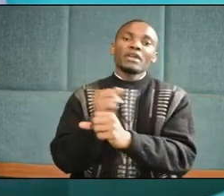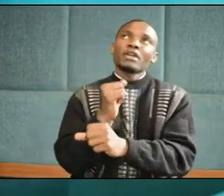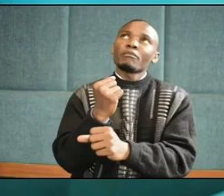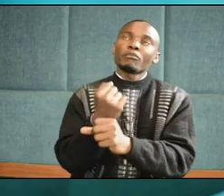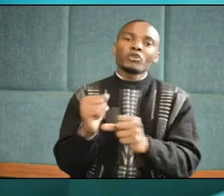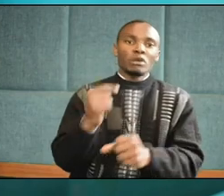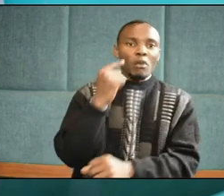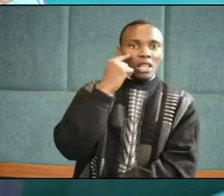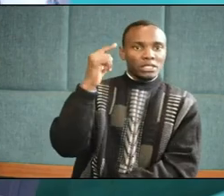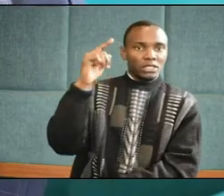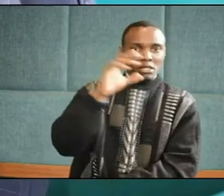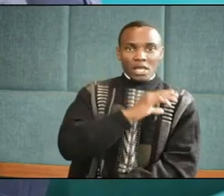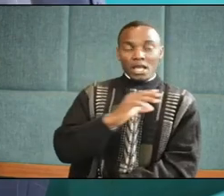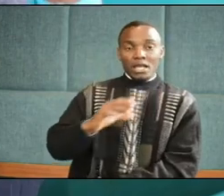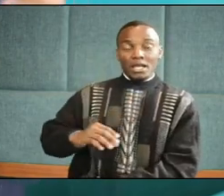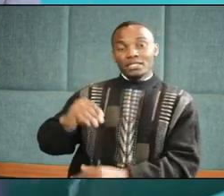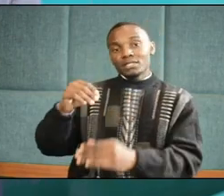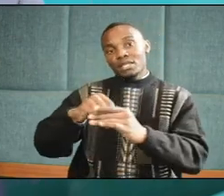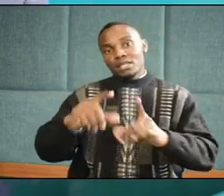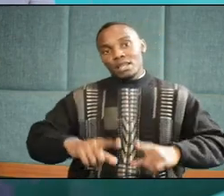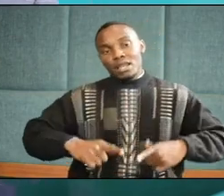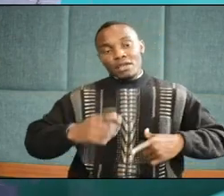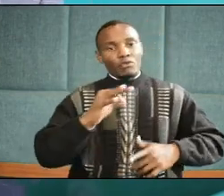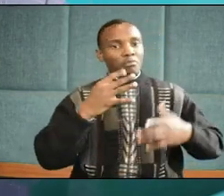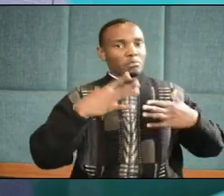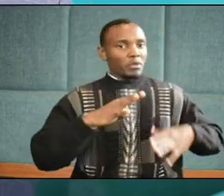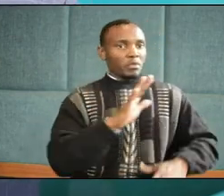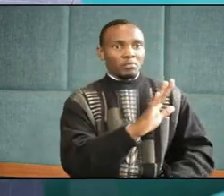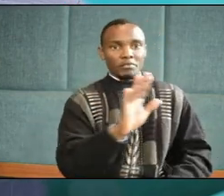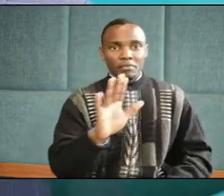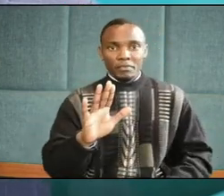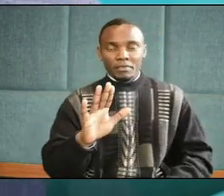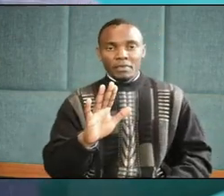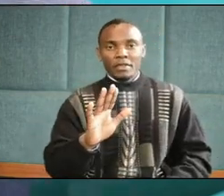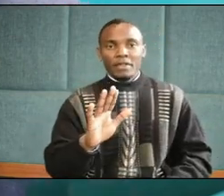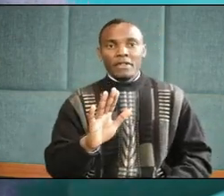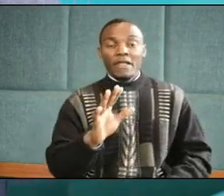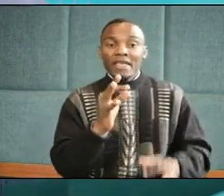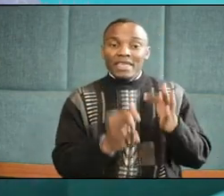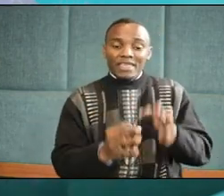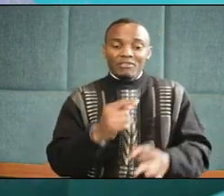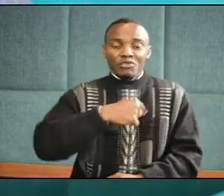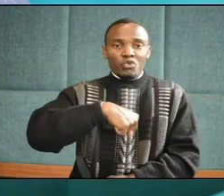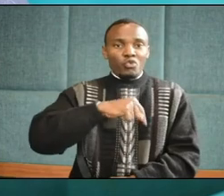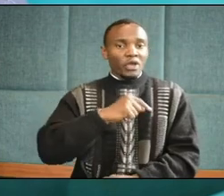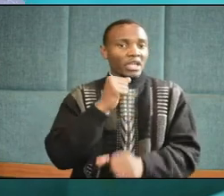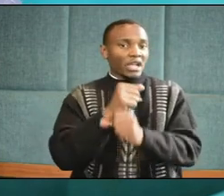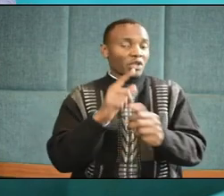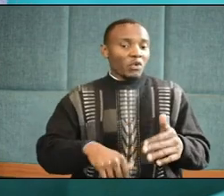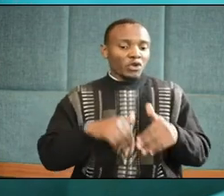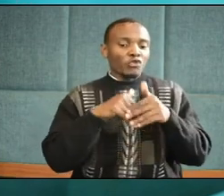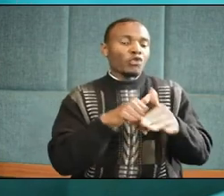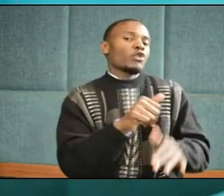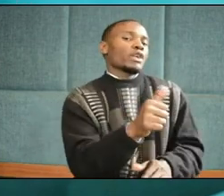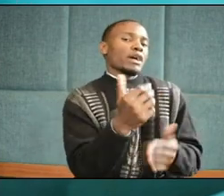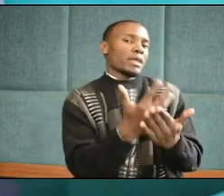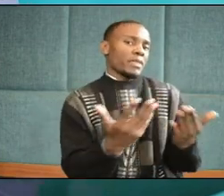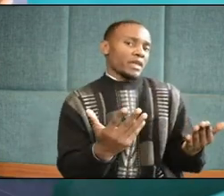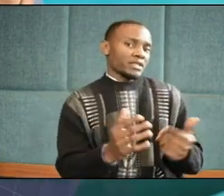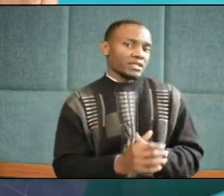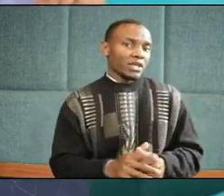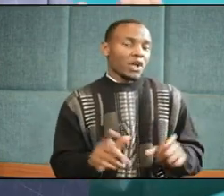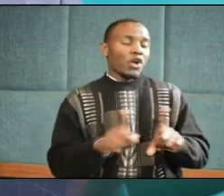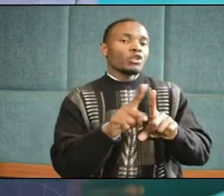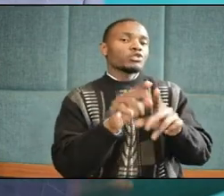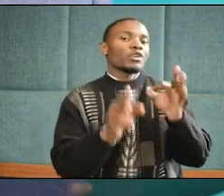seen in the life of his people, in our lives, if we are following other things, if